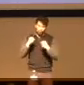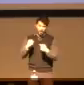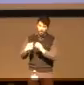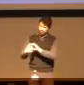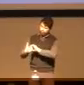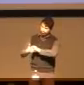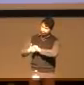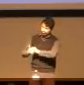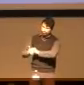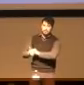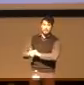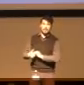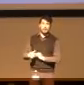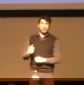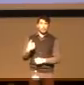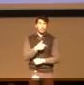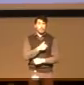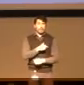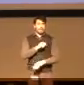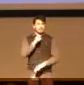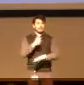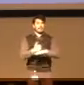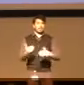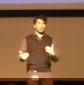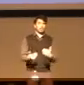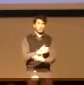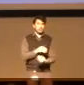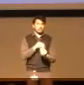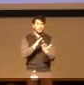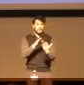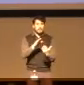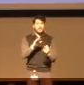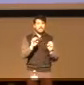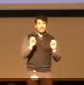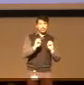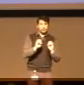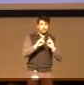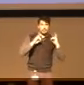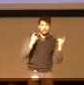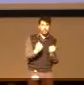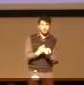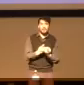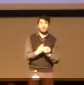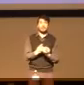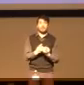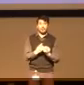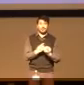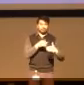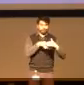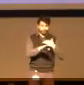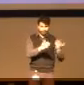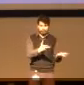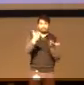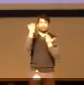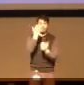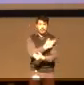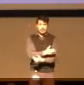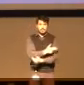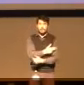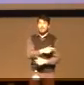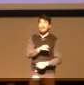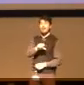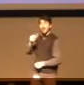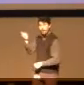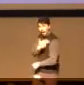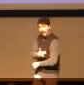our emergency department to emergency department transfers, as well as taking patients from other hospital emergency departments to our inpatient units,